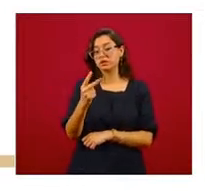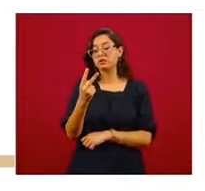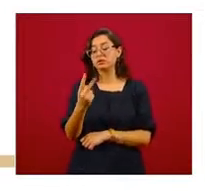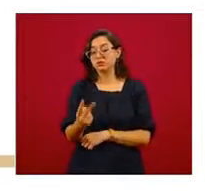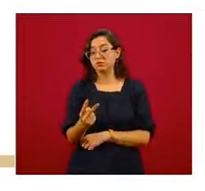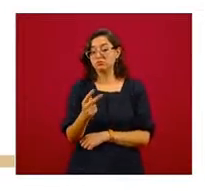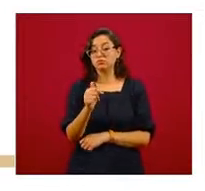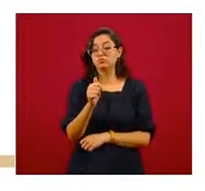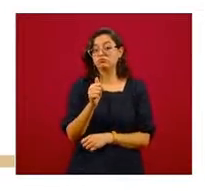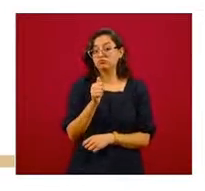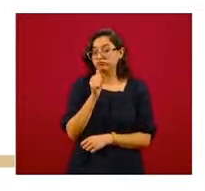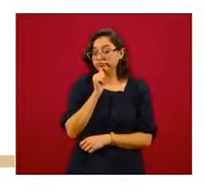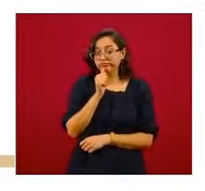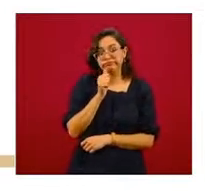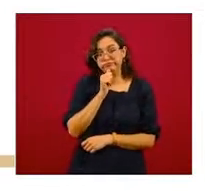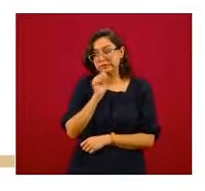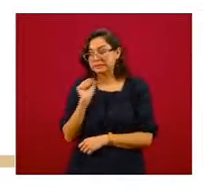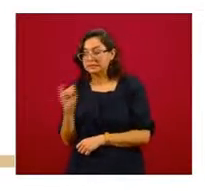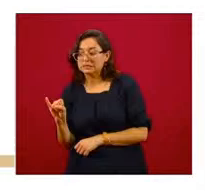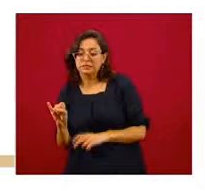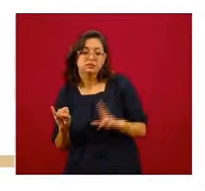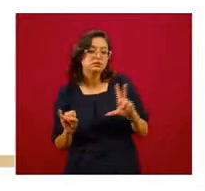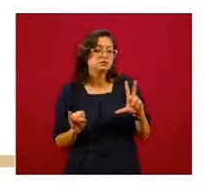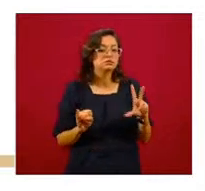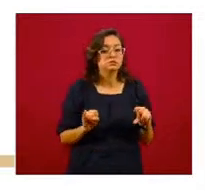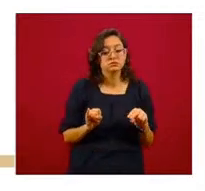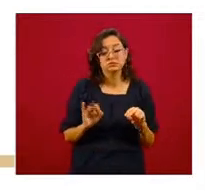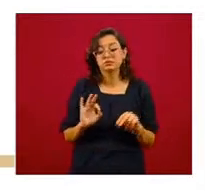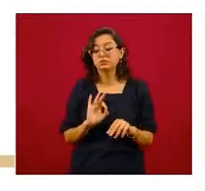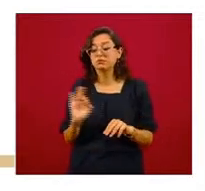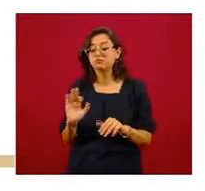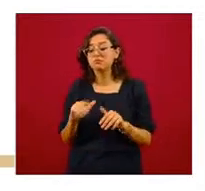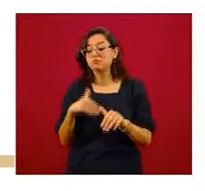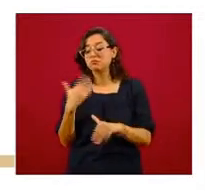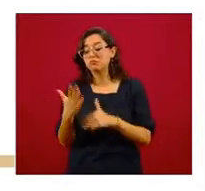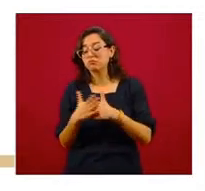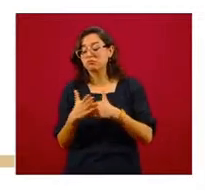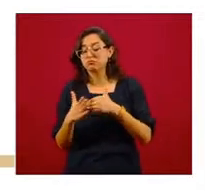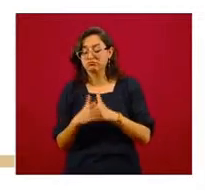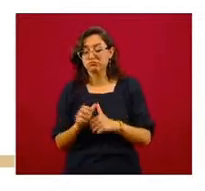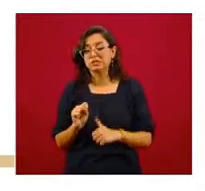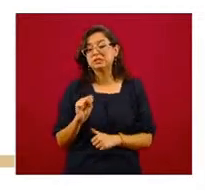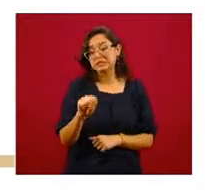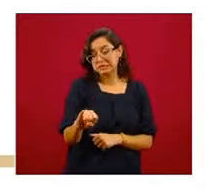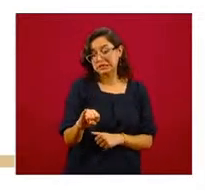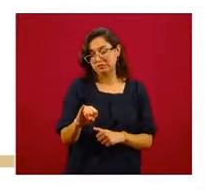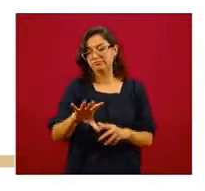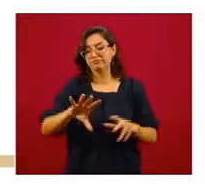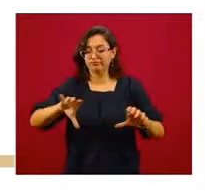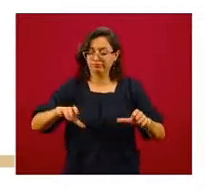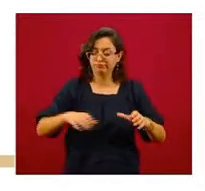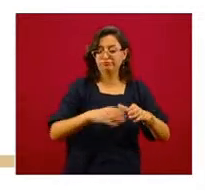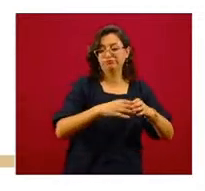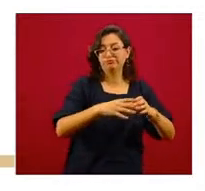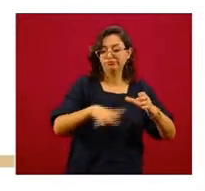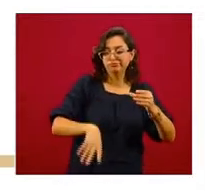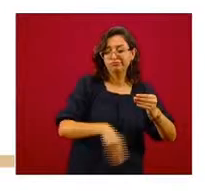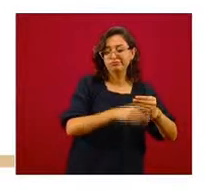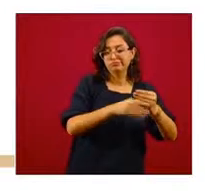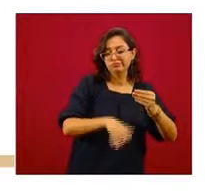48,822 suspected cases that may still nourish the